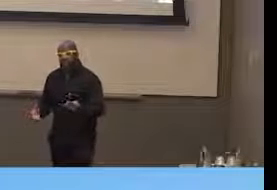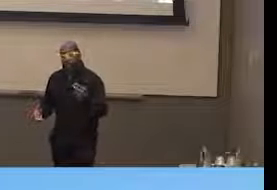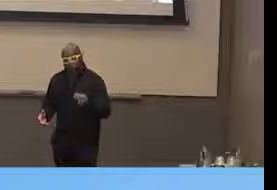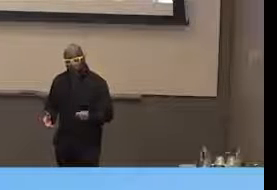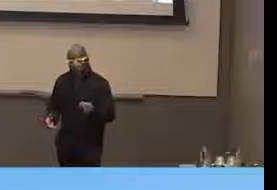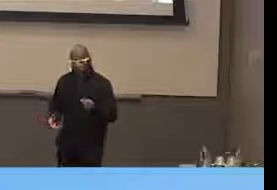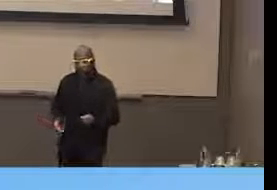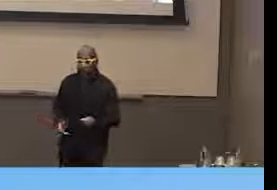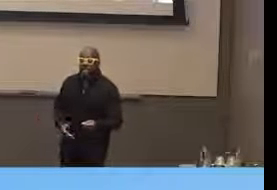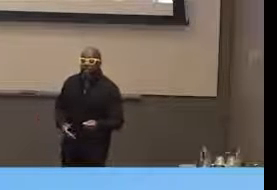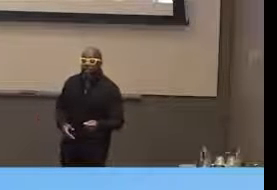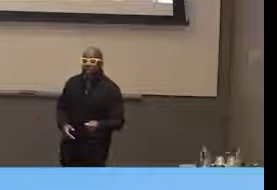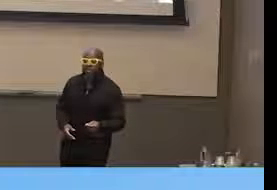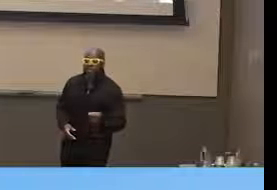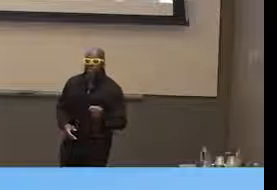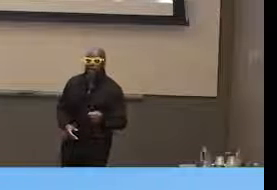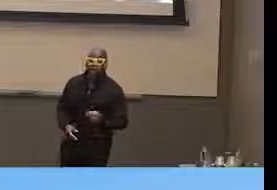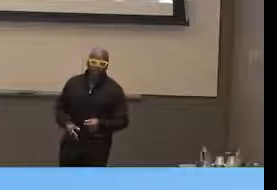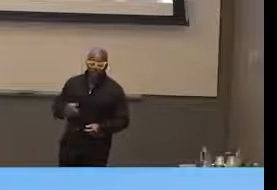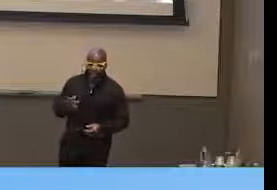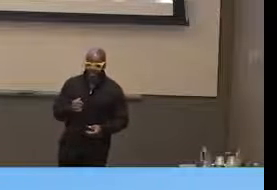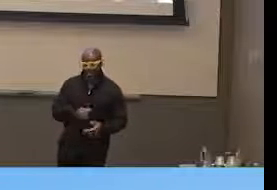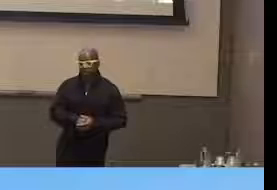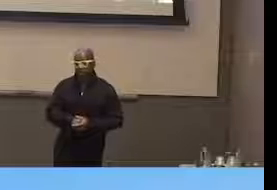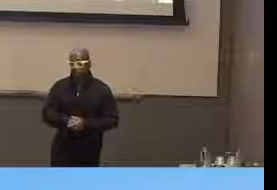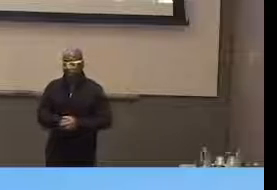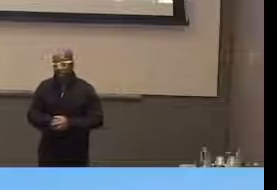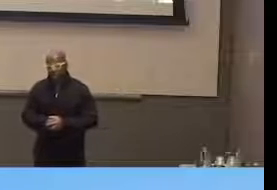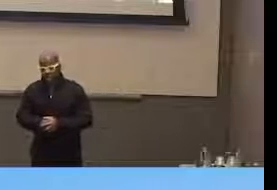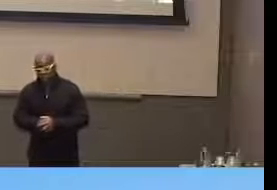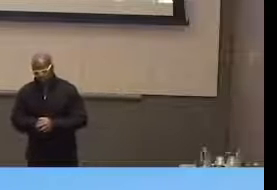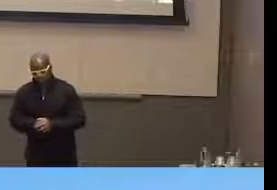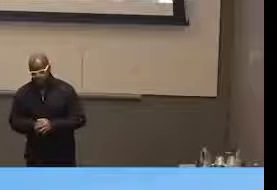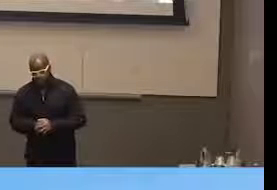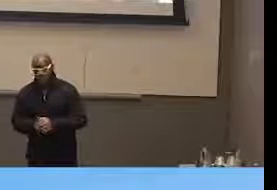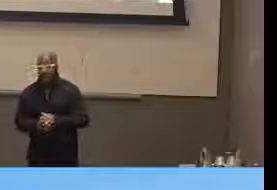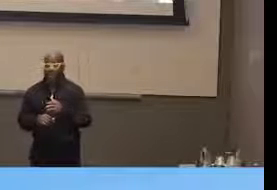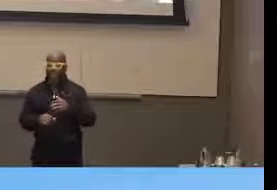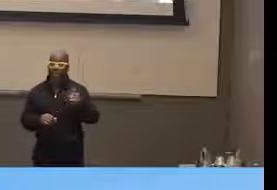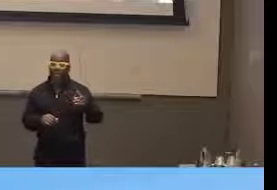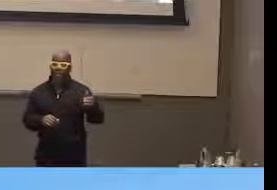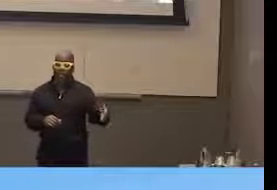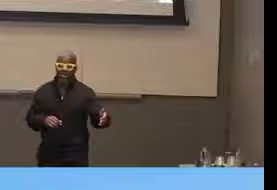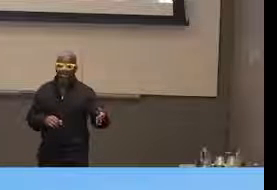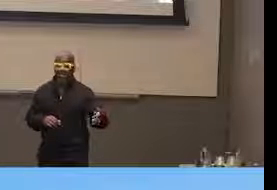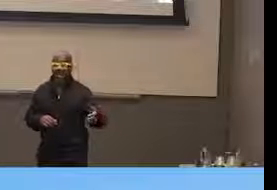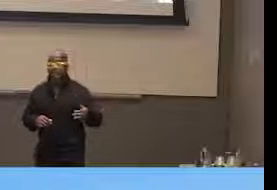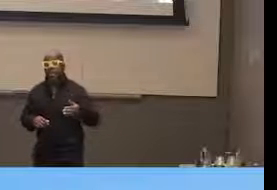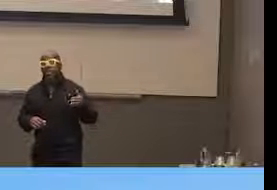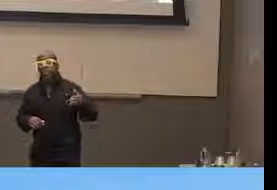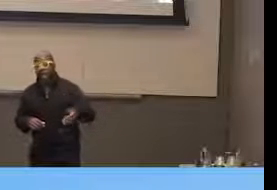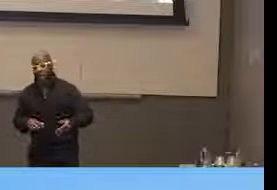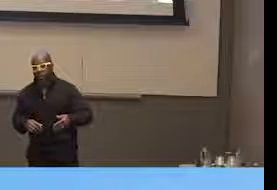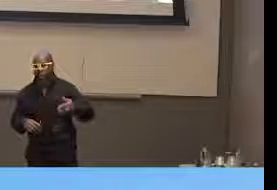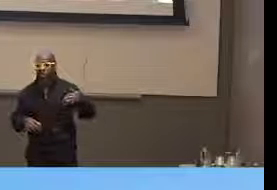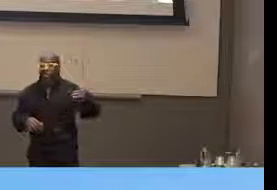Two, the folks that live in those neighborhoods feel greater agency to make reports. Not only that, they have greater access and they